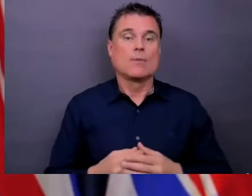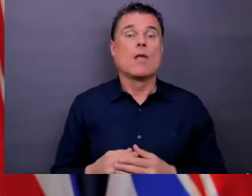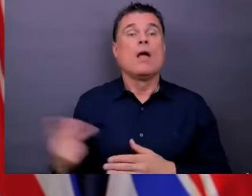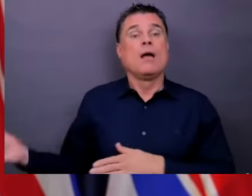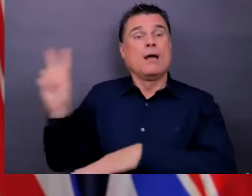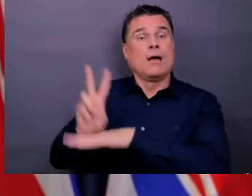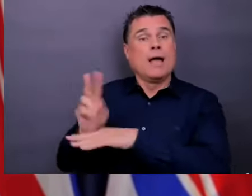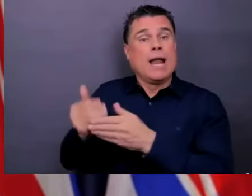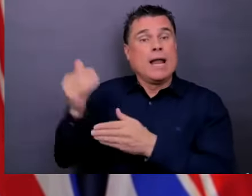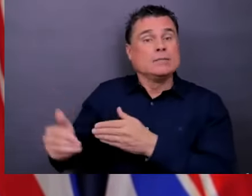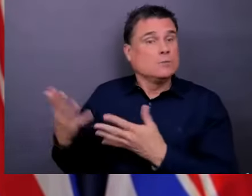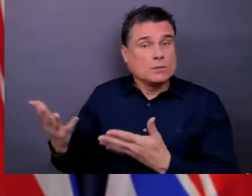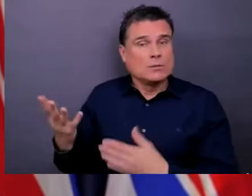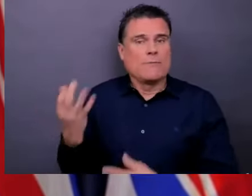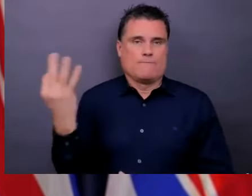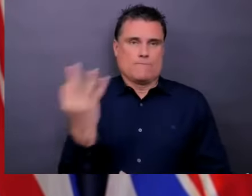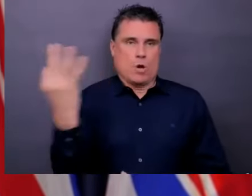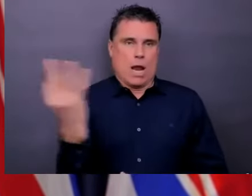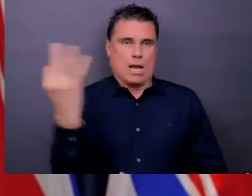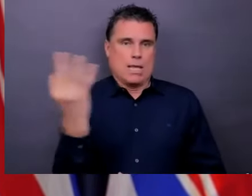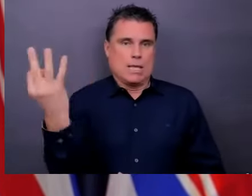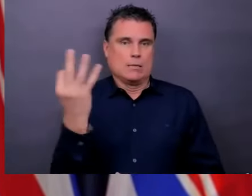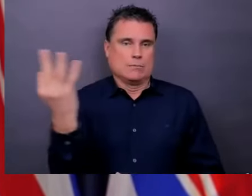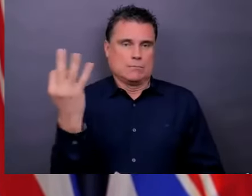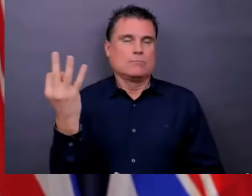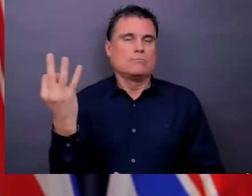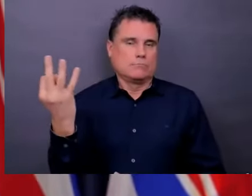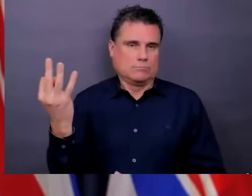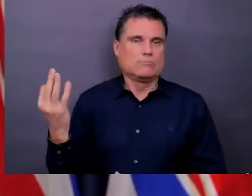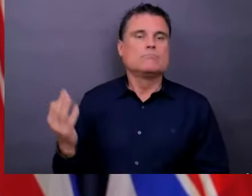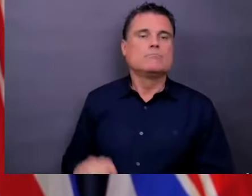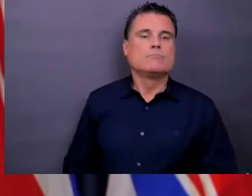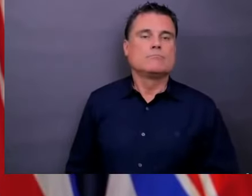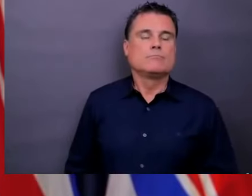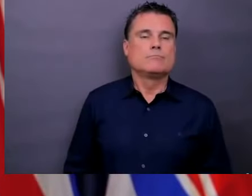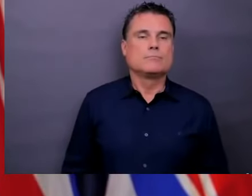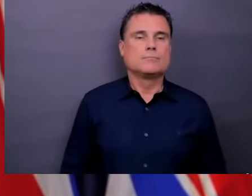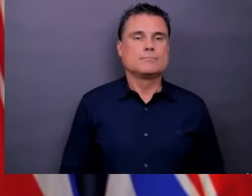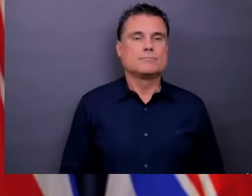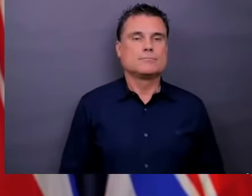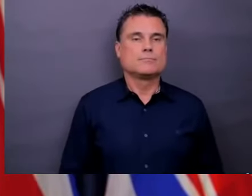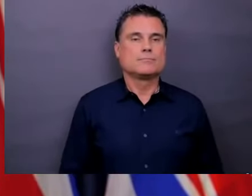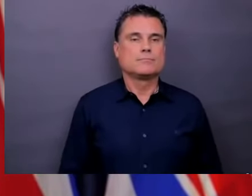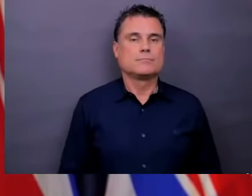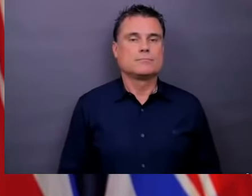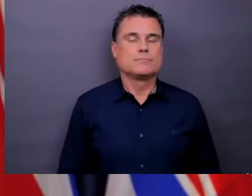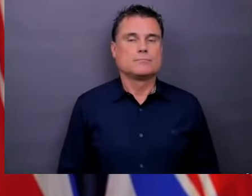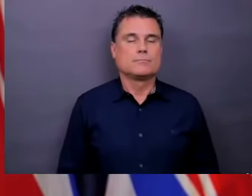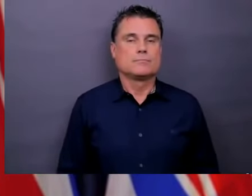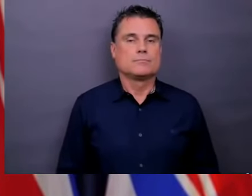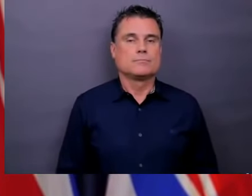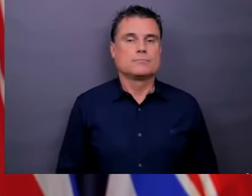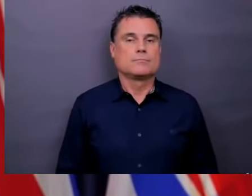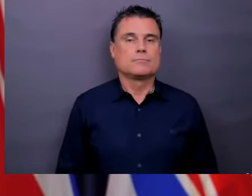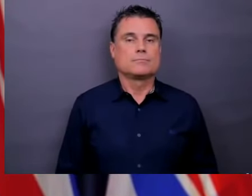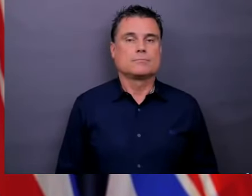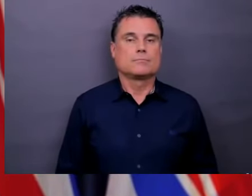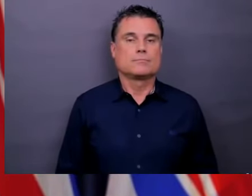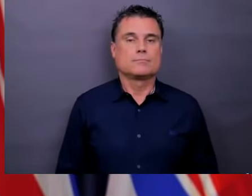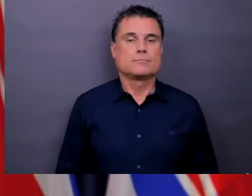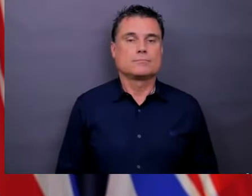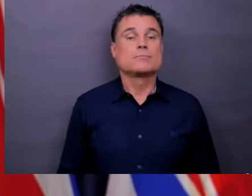addition to the regular briefing on long-term care home and assisted living outbreaks, we'll be providing detailed